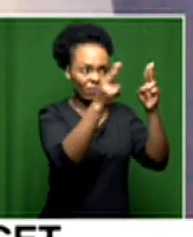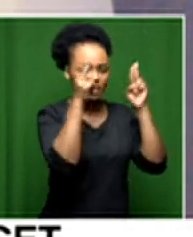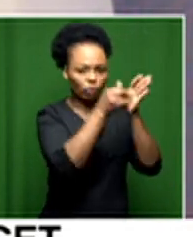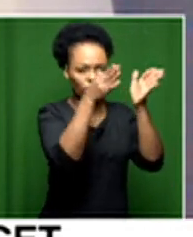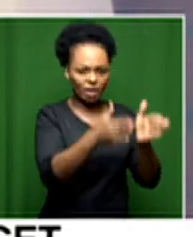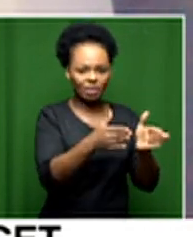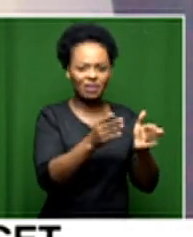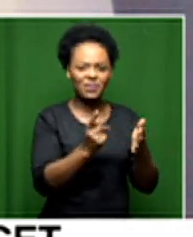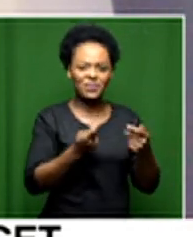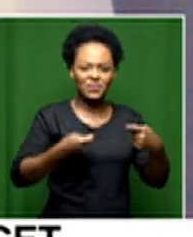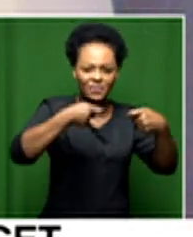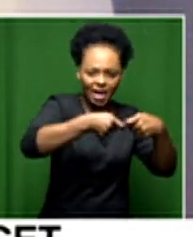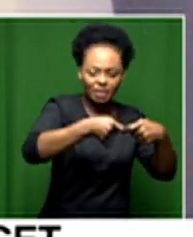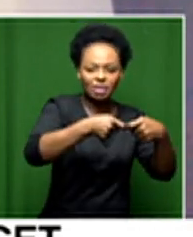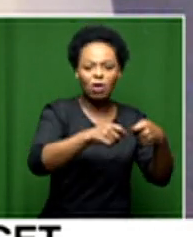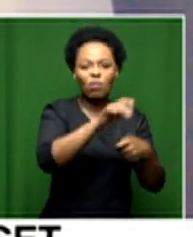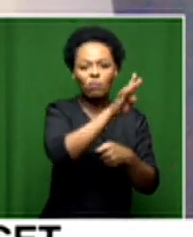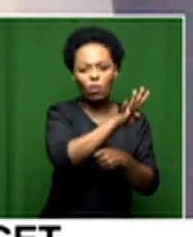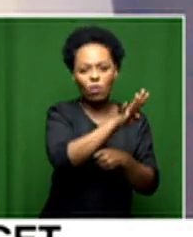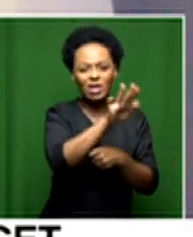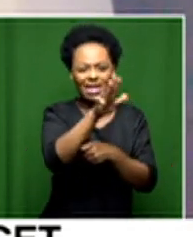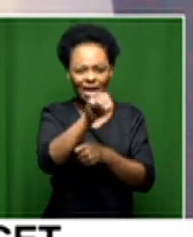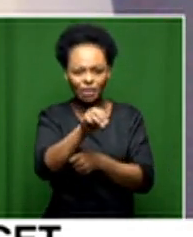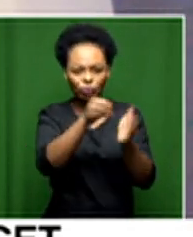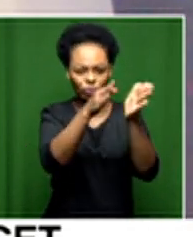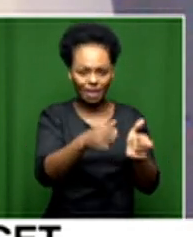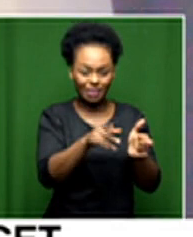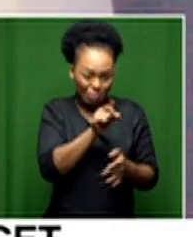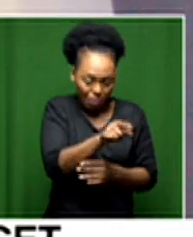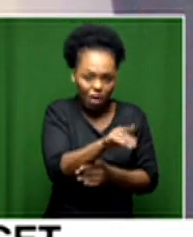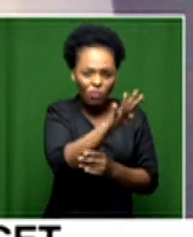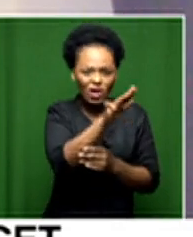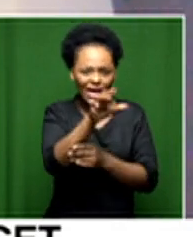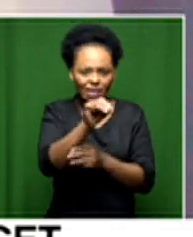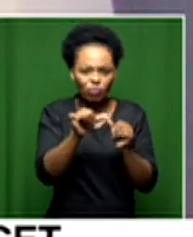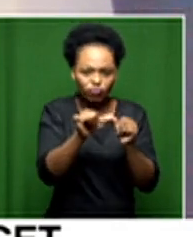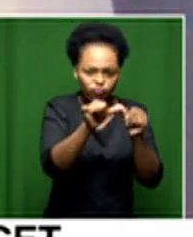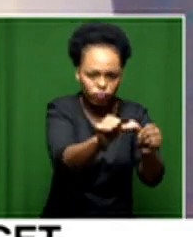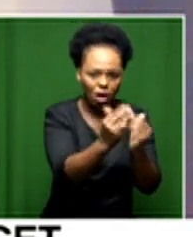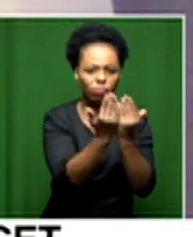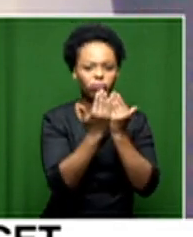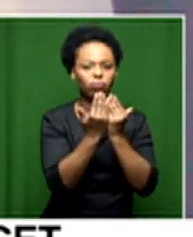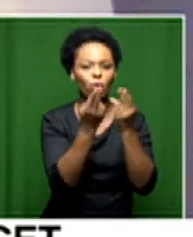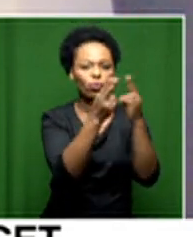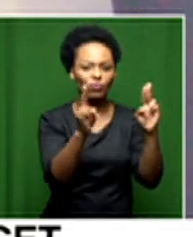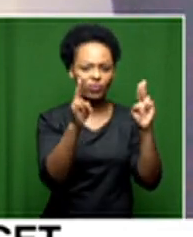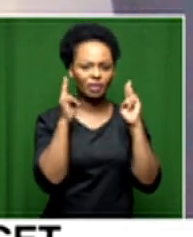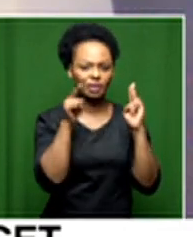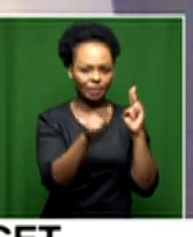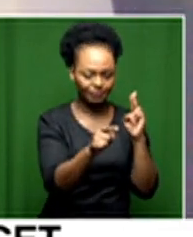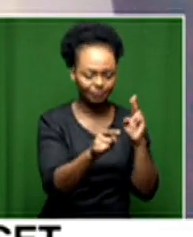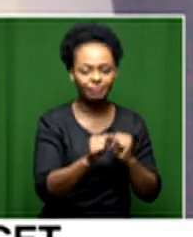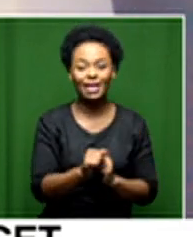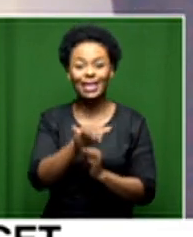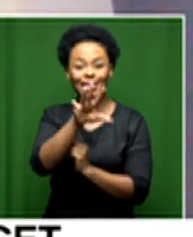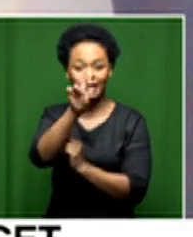about 490 students. This includes continuing students, odd students. Roughly 90%